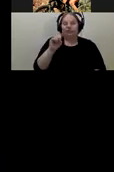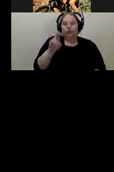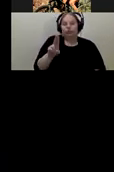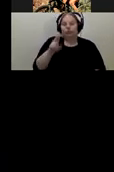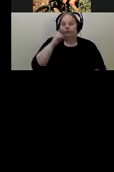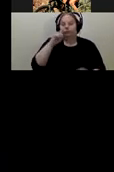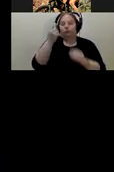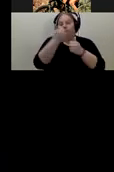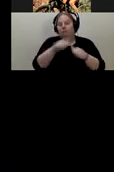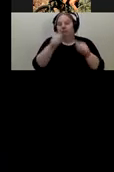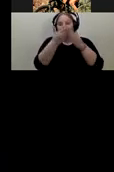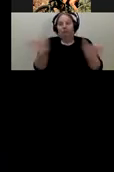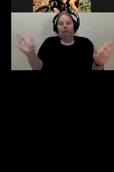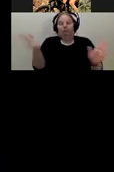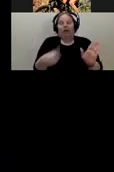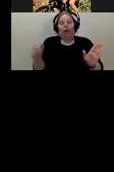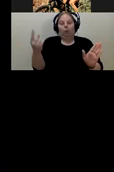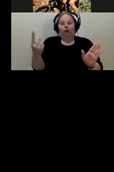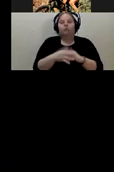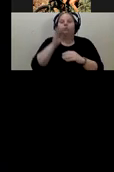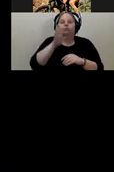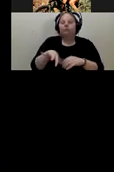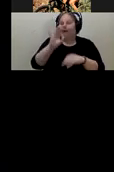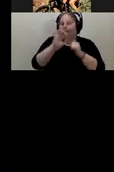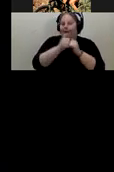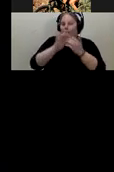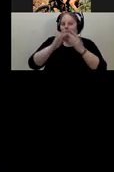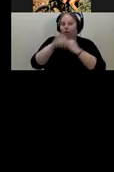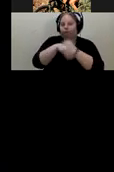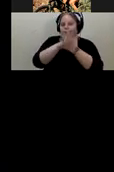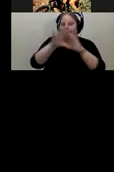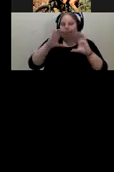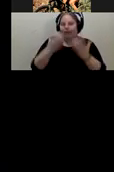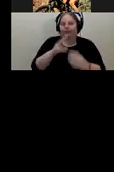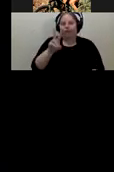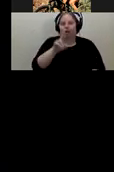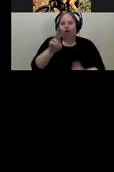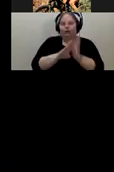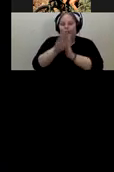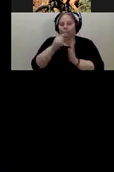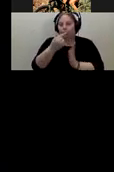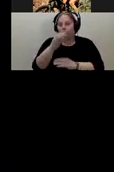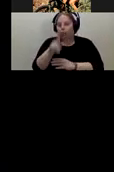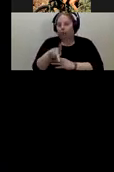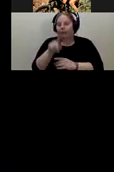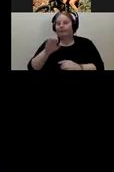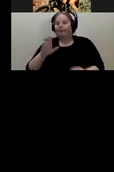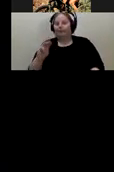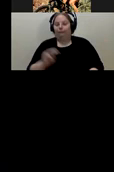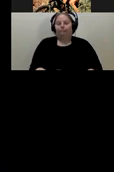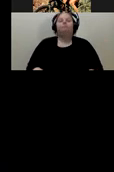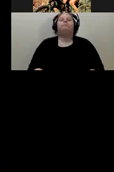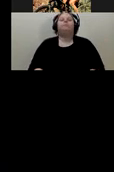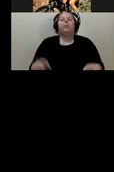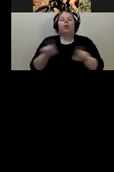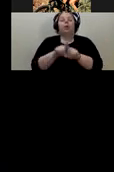for anybody. And you can find those online classes at vrdevelopmentgroup.com. I've also,